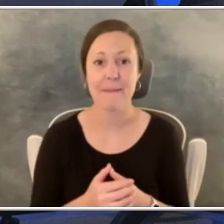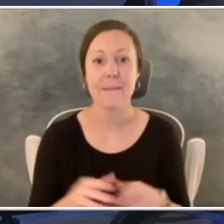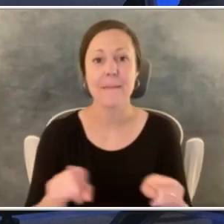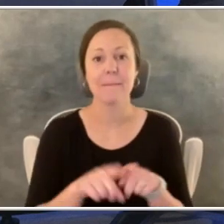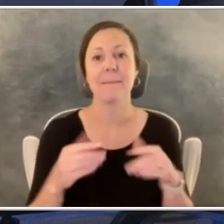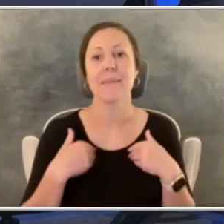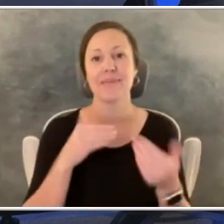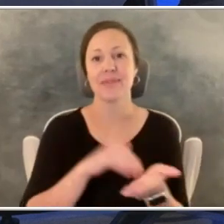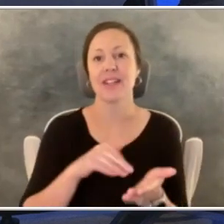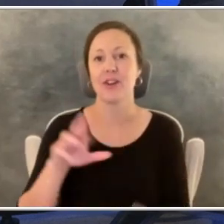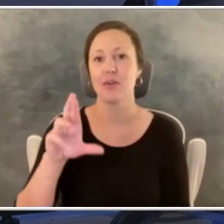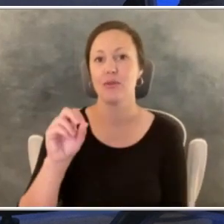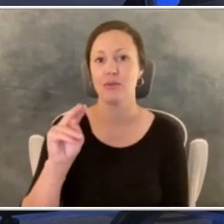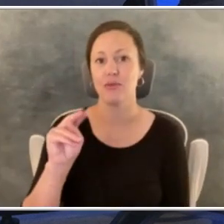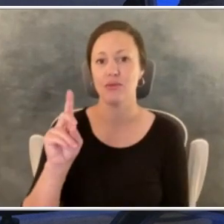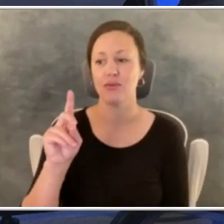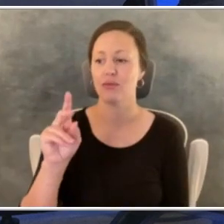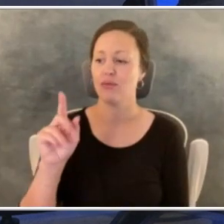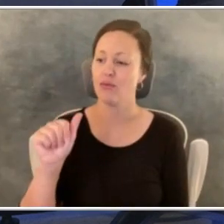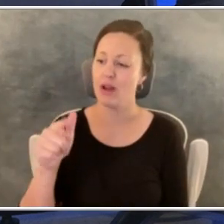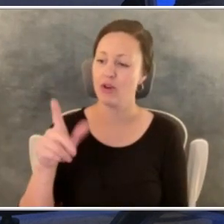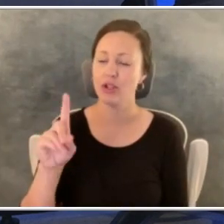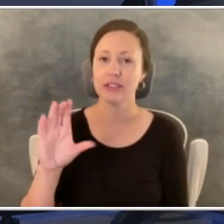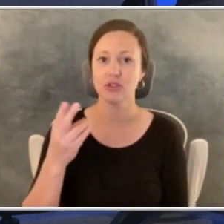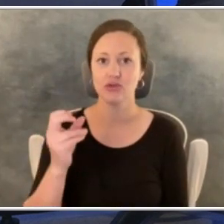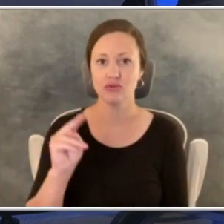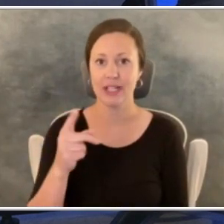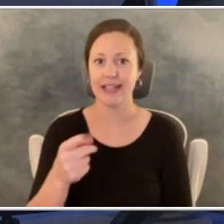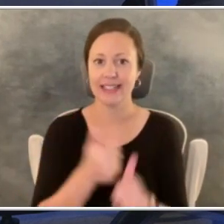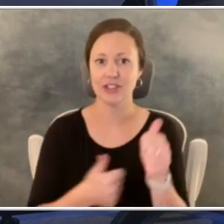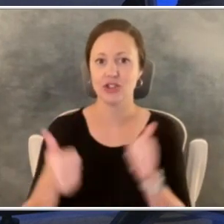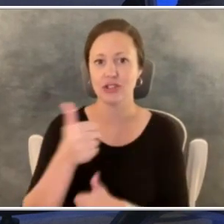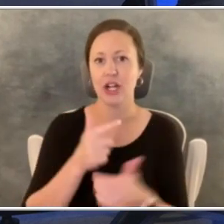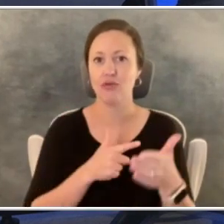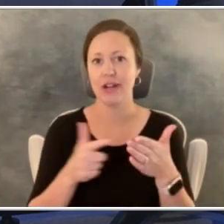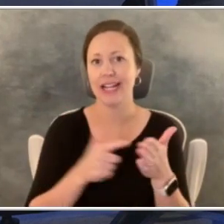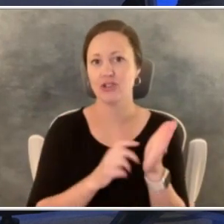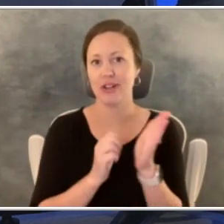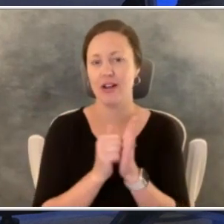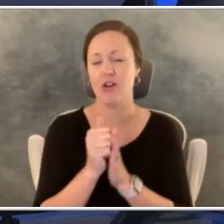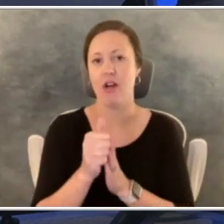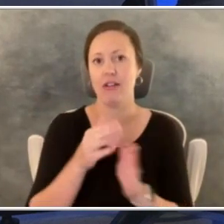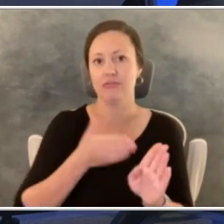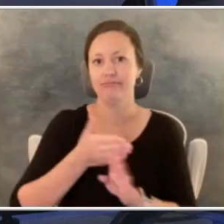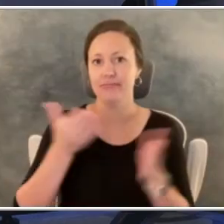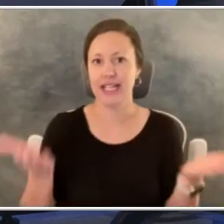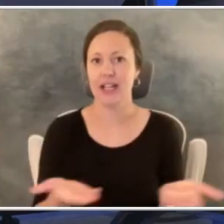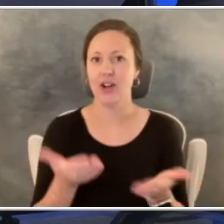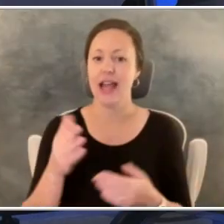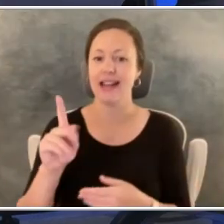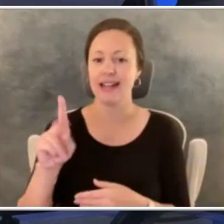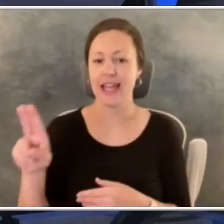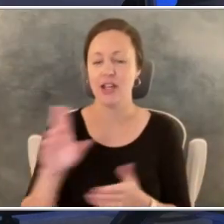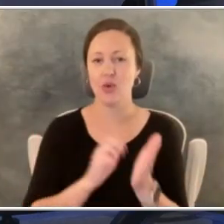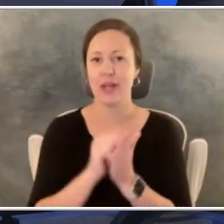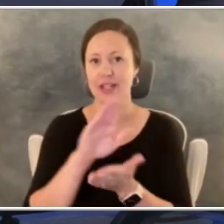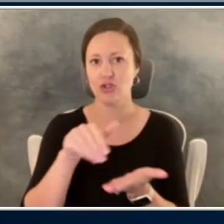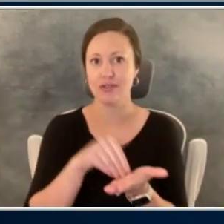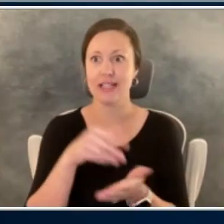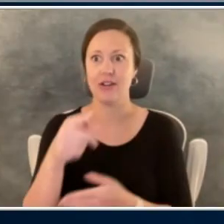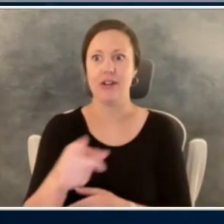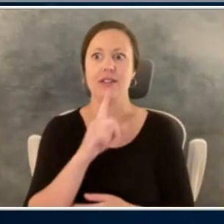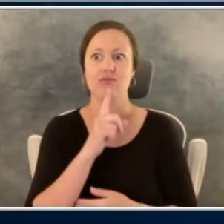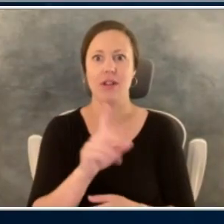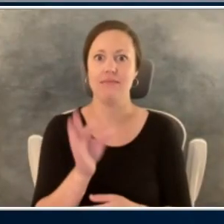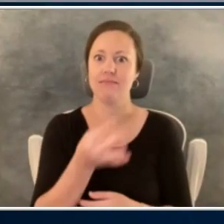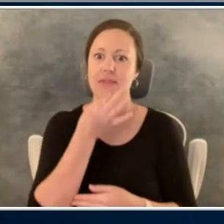the Chair of Radiation Oncology here at the Cancer Center and the leading expert in treating prostate cancer. Always good to have you,